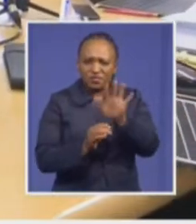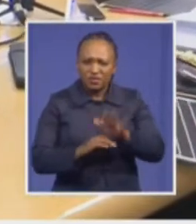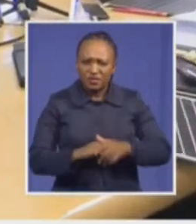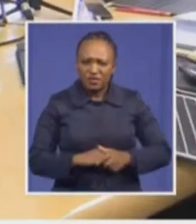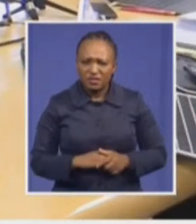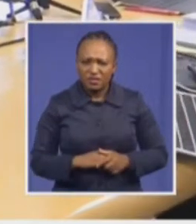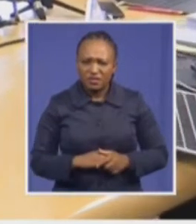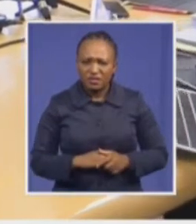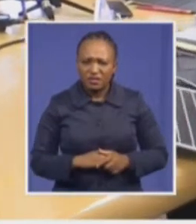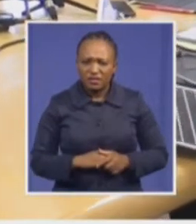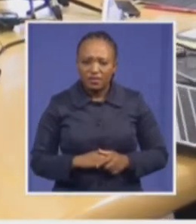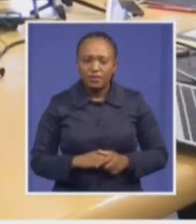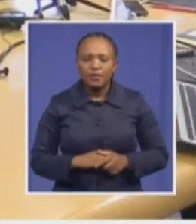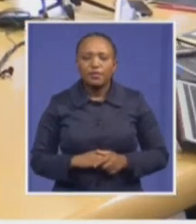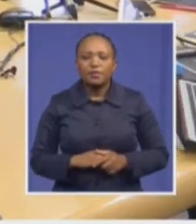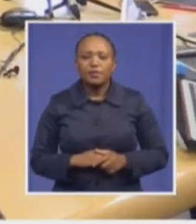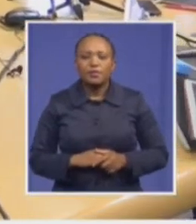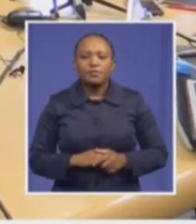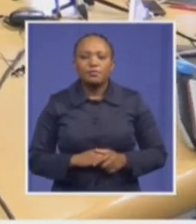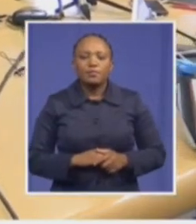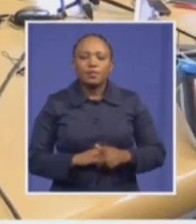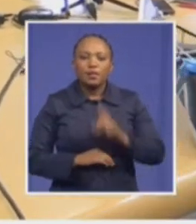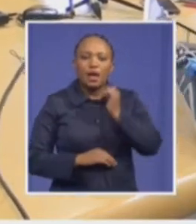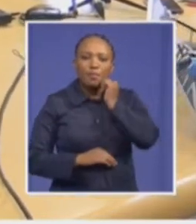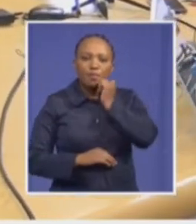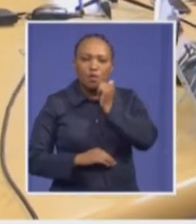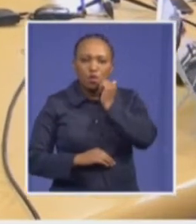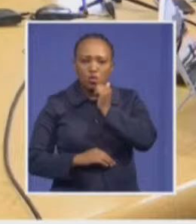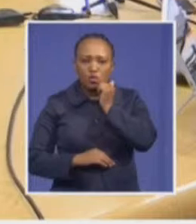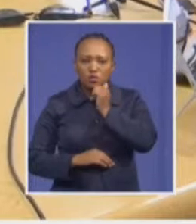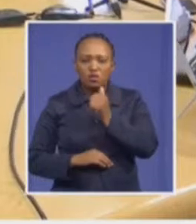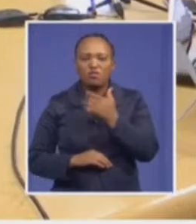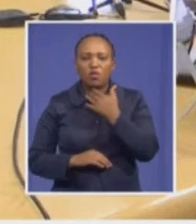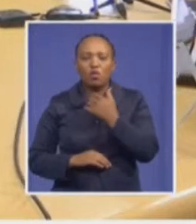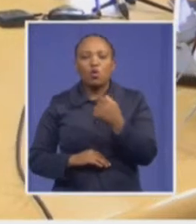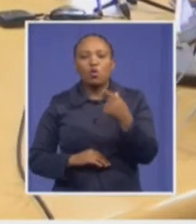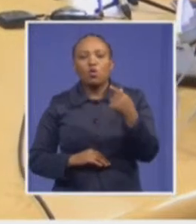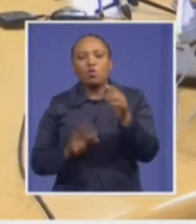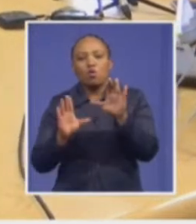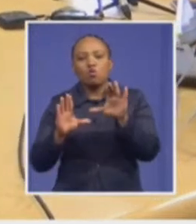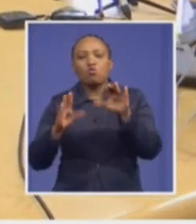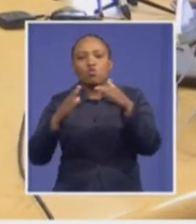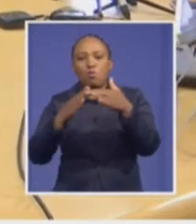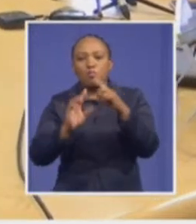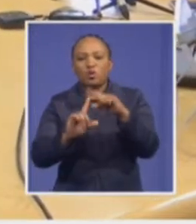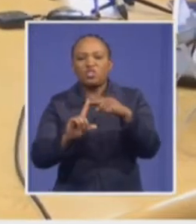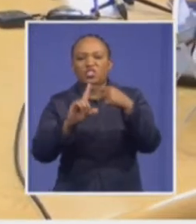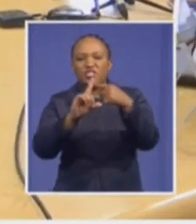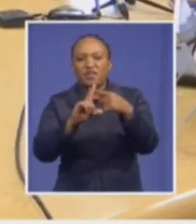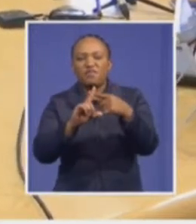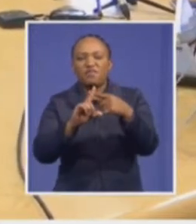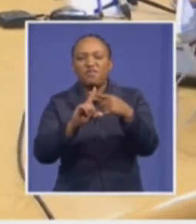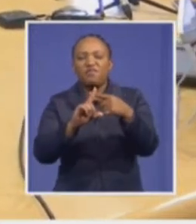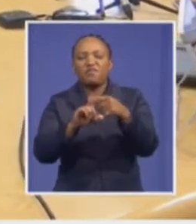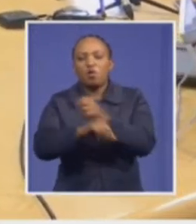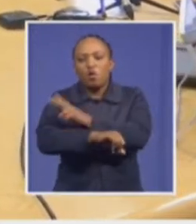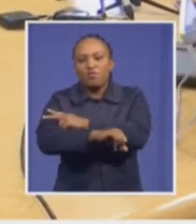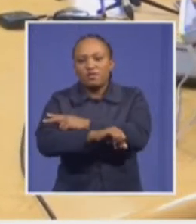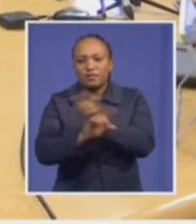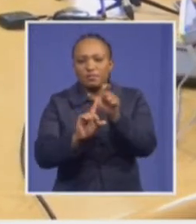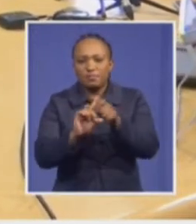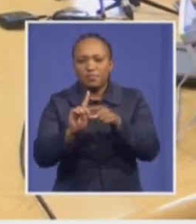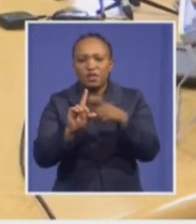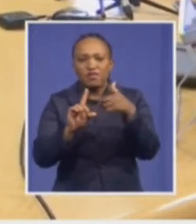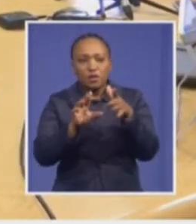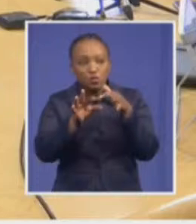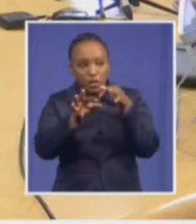from the Group Chief Executive Officer. Yeah. Because having explained the consequences of what has now transpired, Yes.